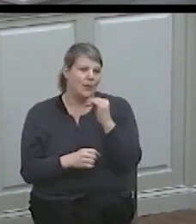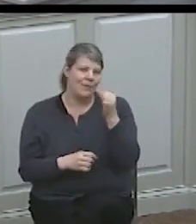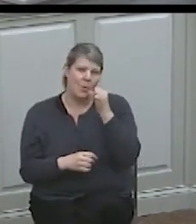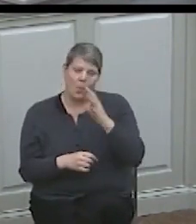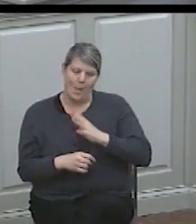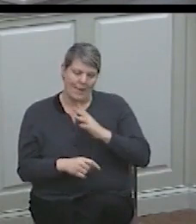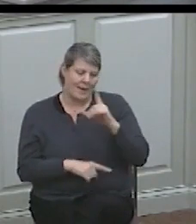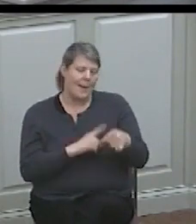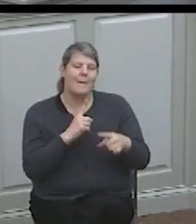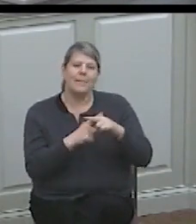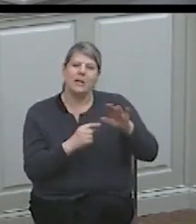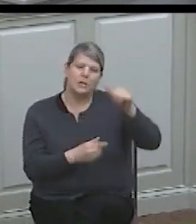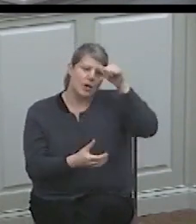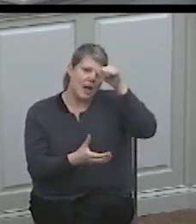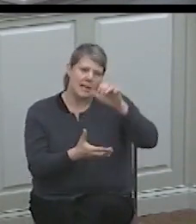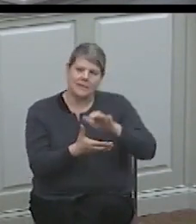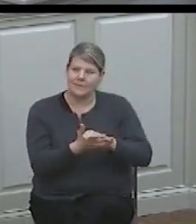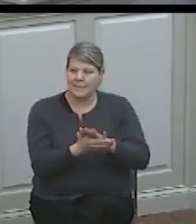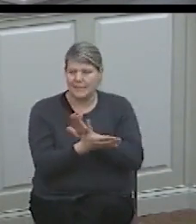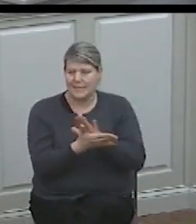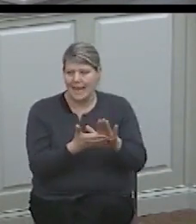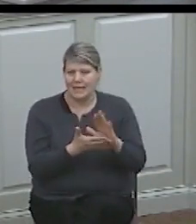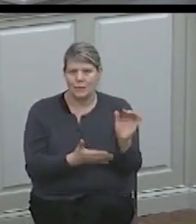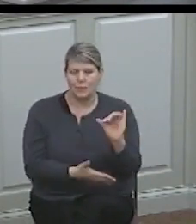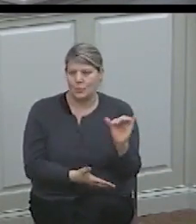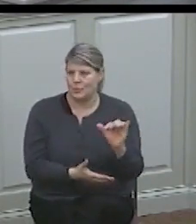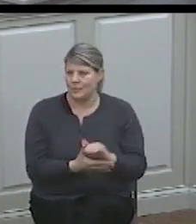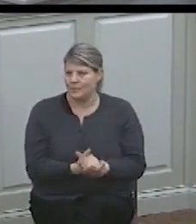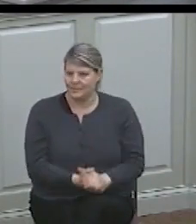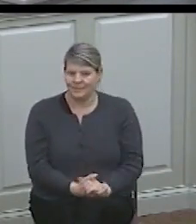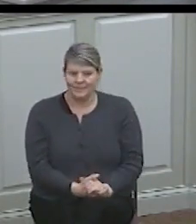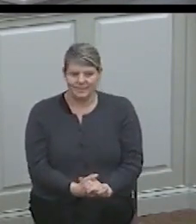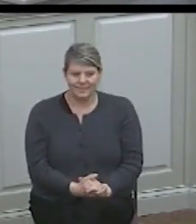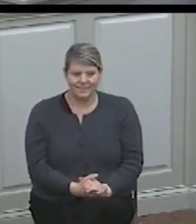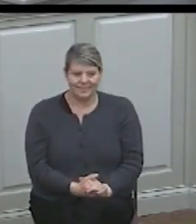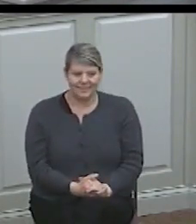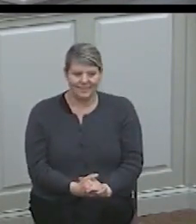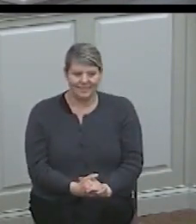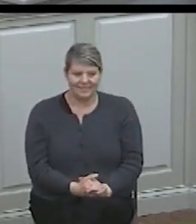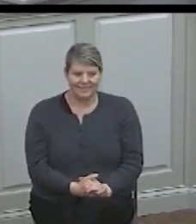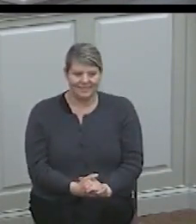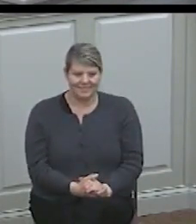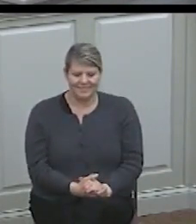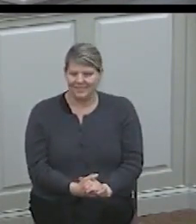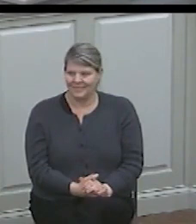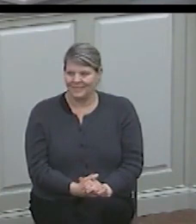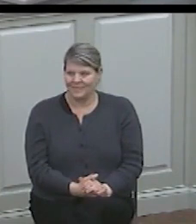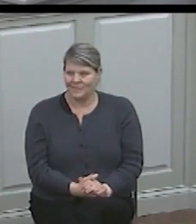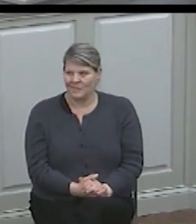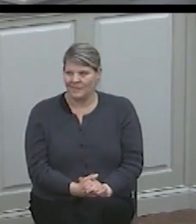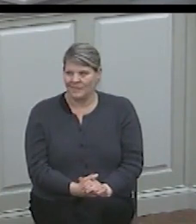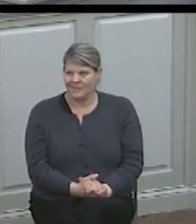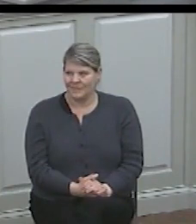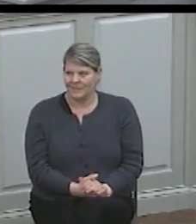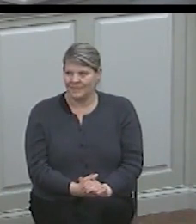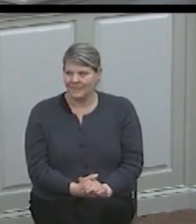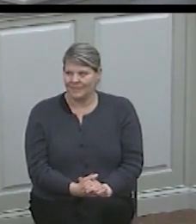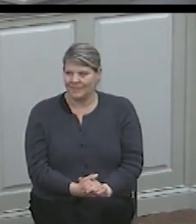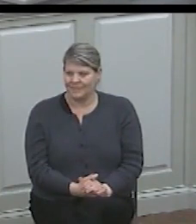her husband. Yeah. Oh, the mayor can't shut us down? No. Oh, okay. No, not you all. Not you